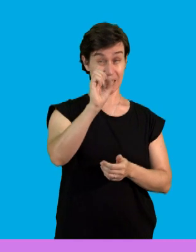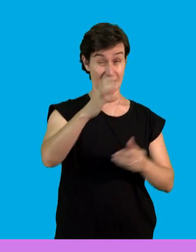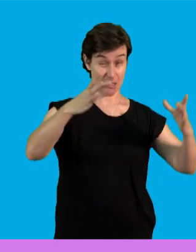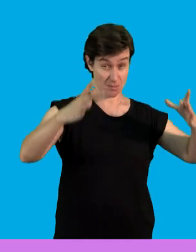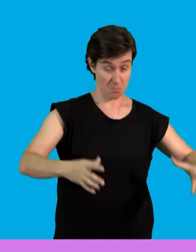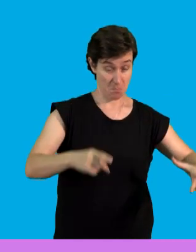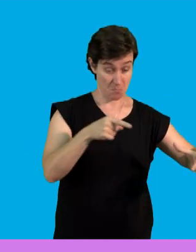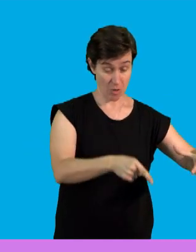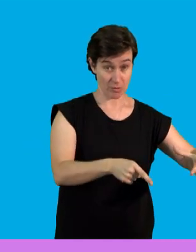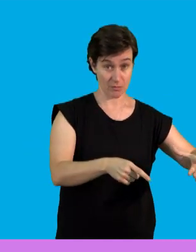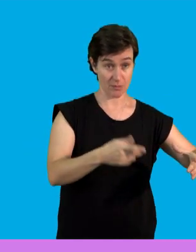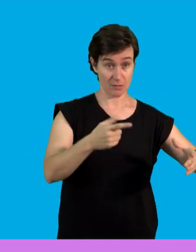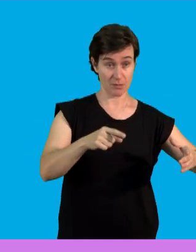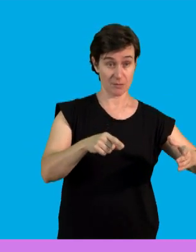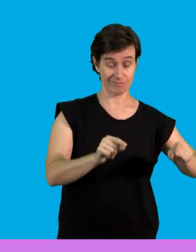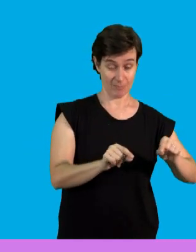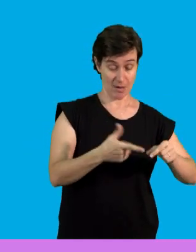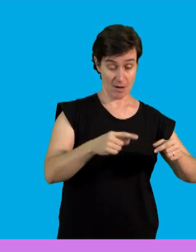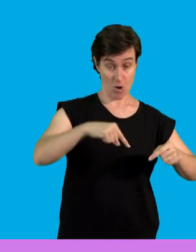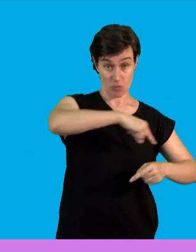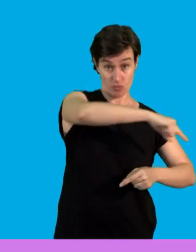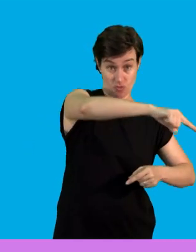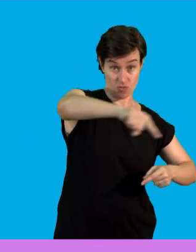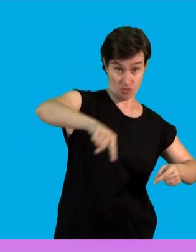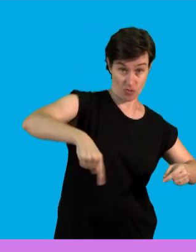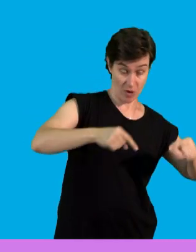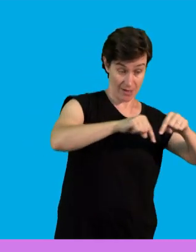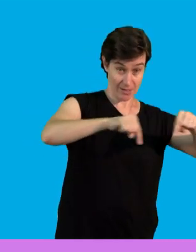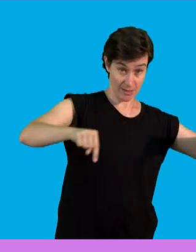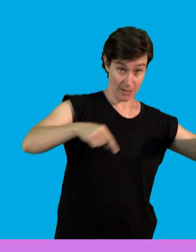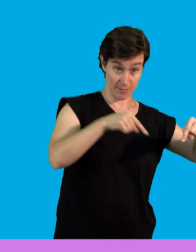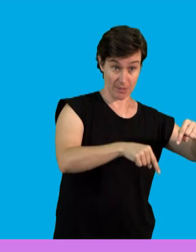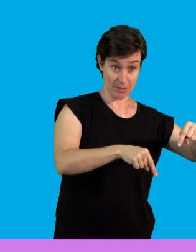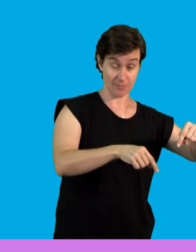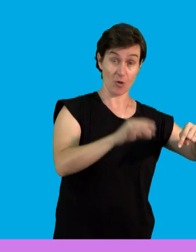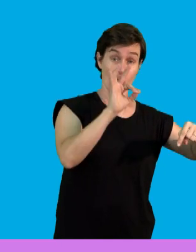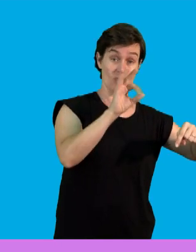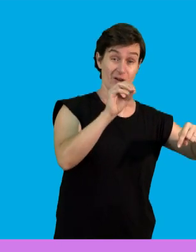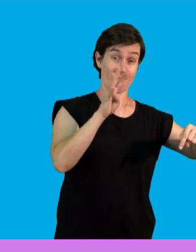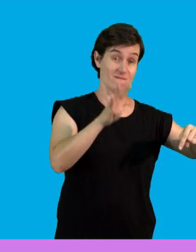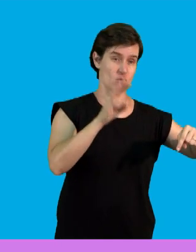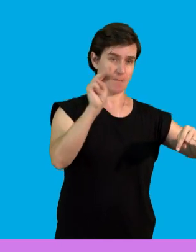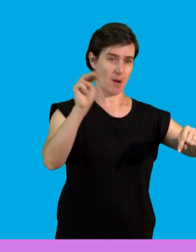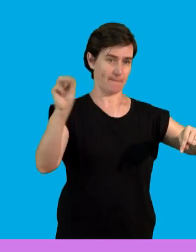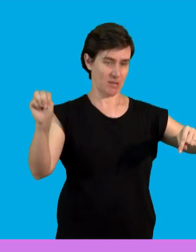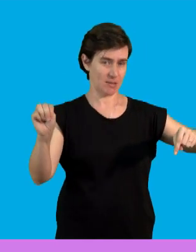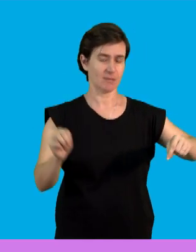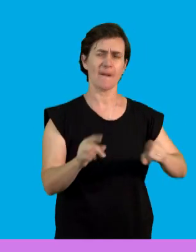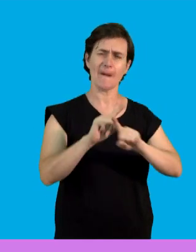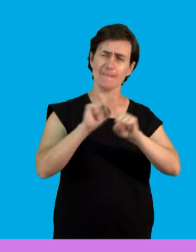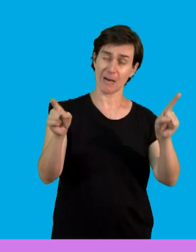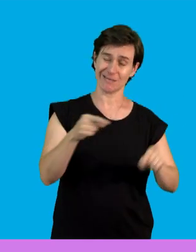1,650 millimeters long and 650 millimeters wide. Now remember, the